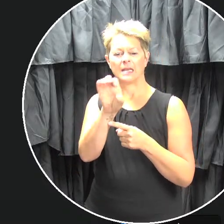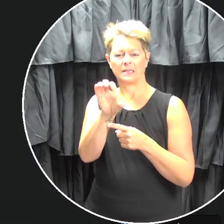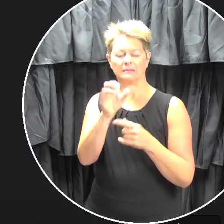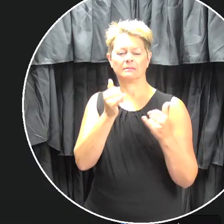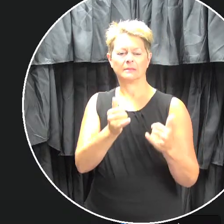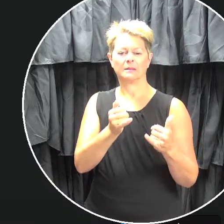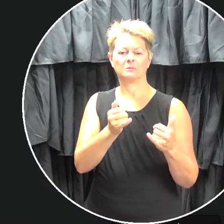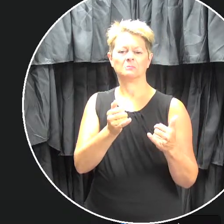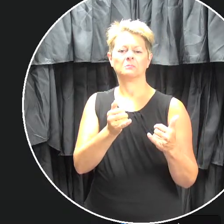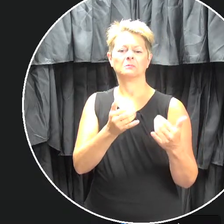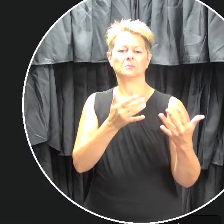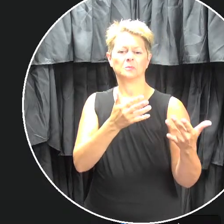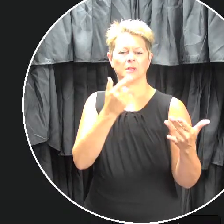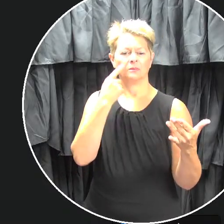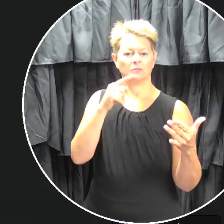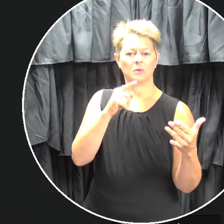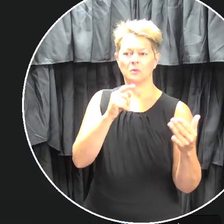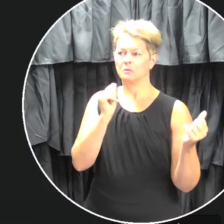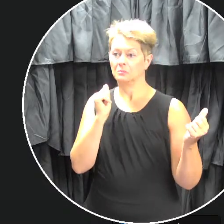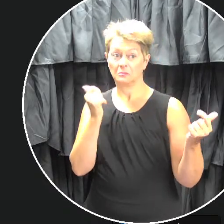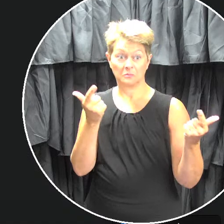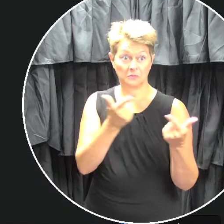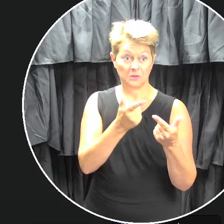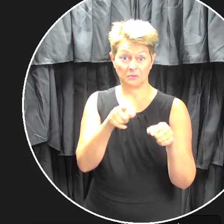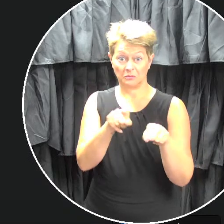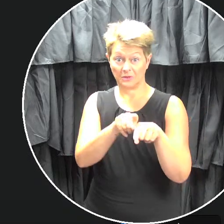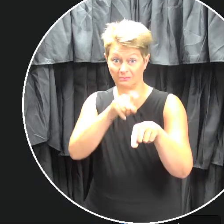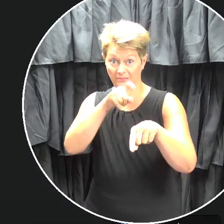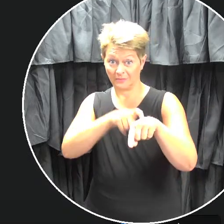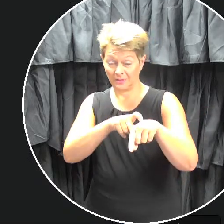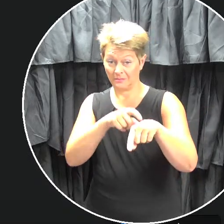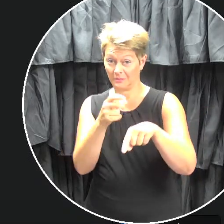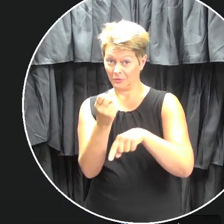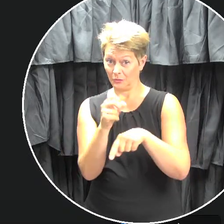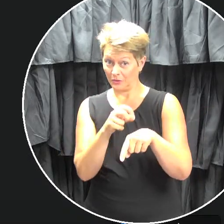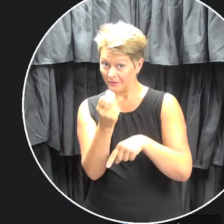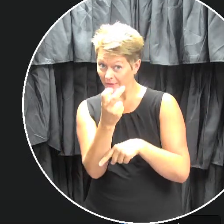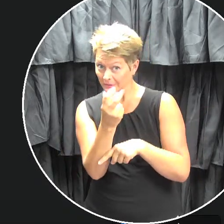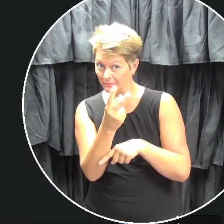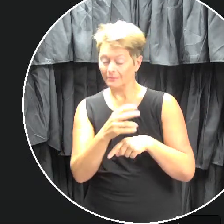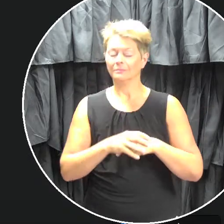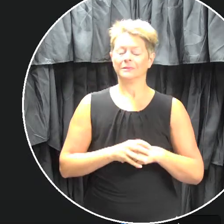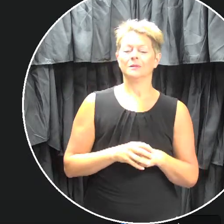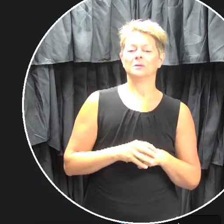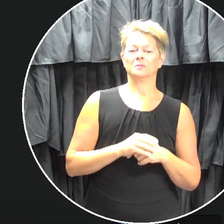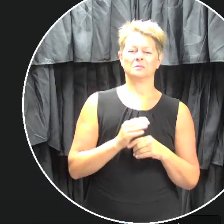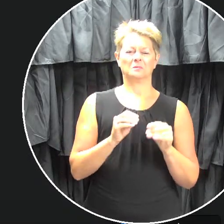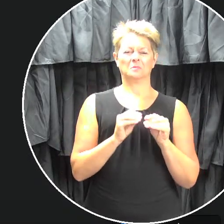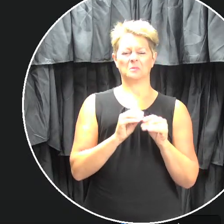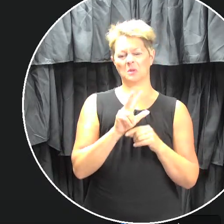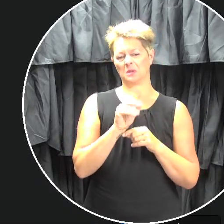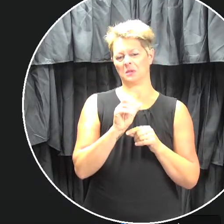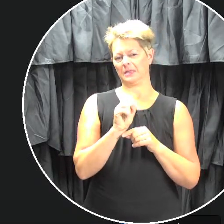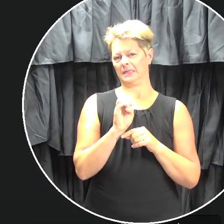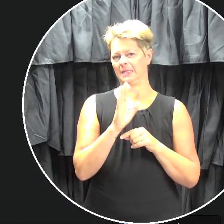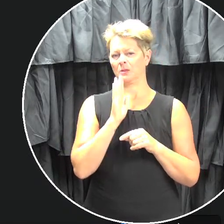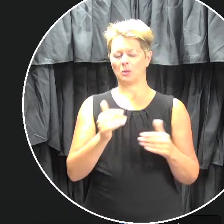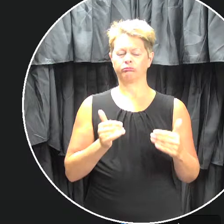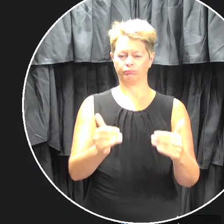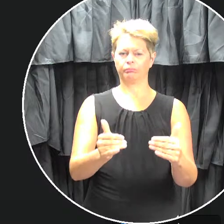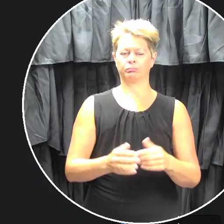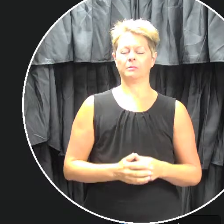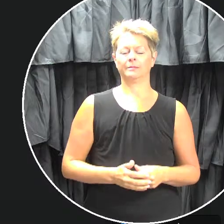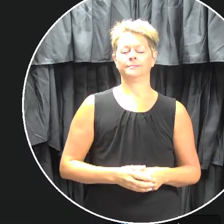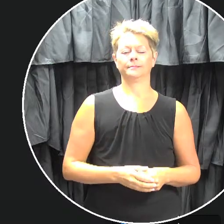await the clocks of everybody's various times. So just another 30 seconds and we'll get underway.